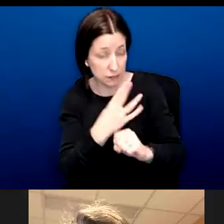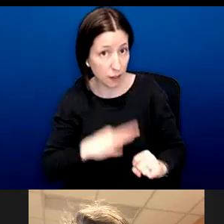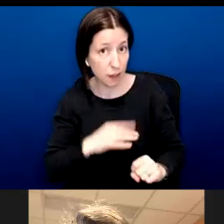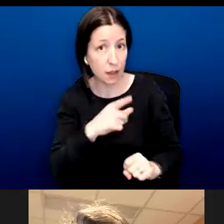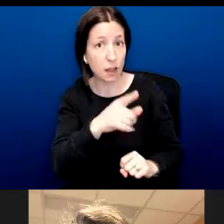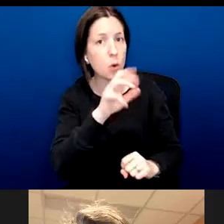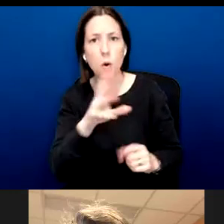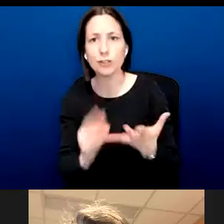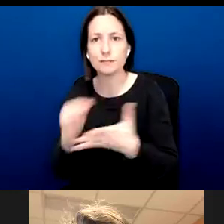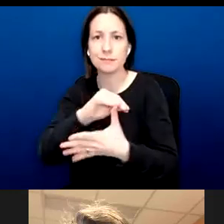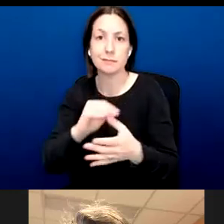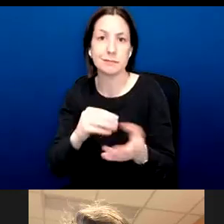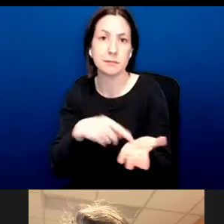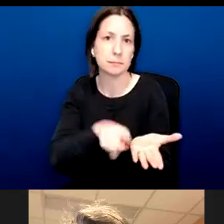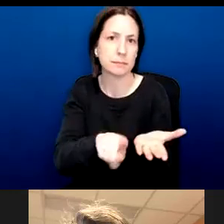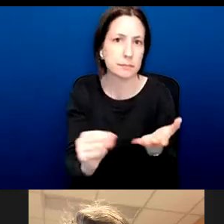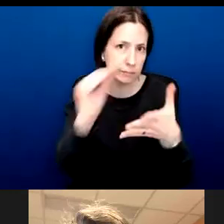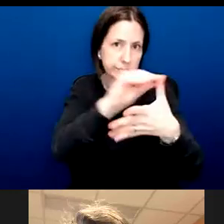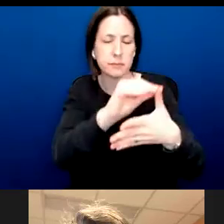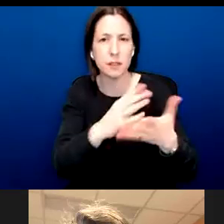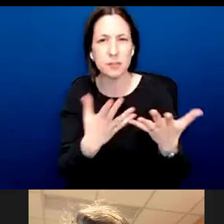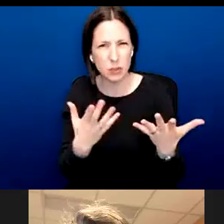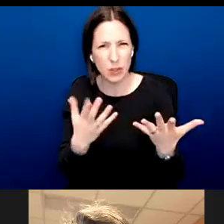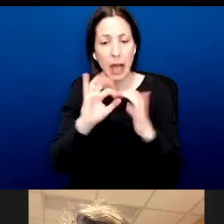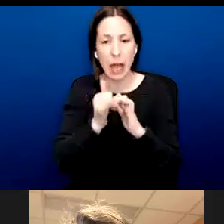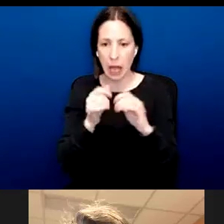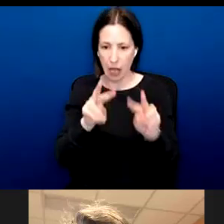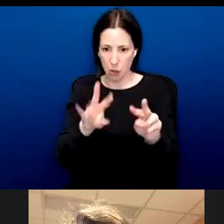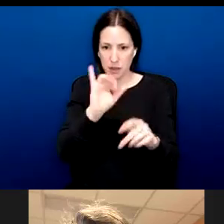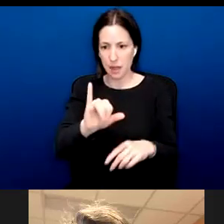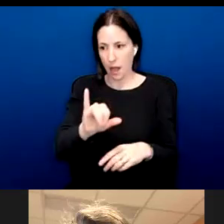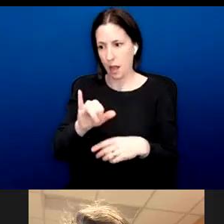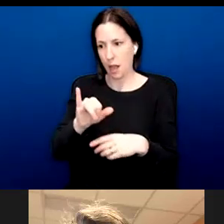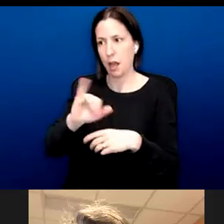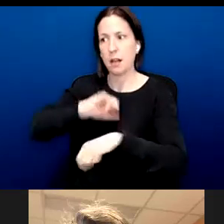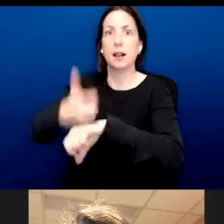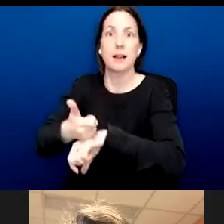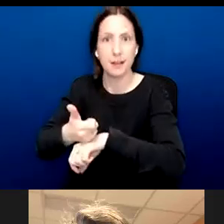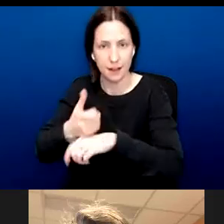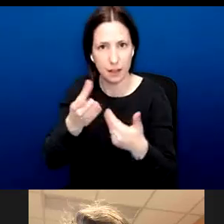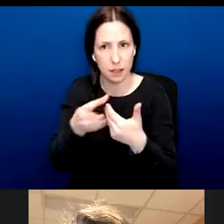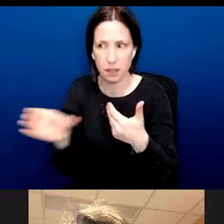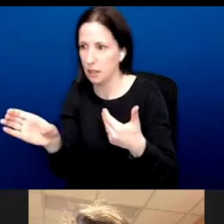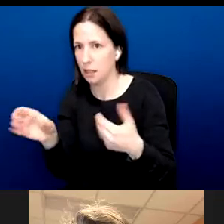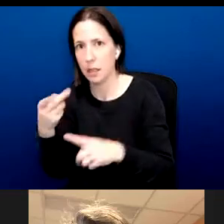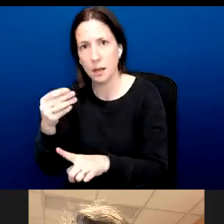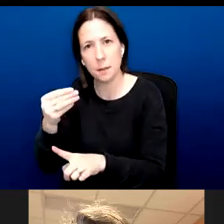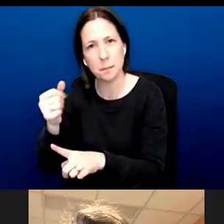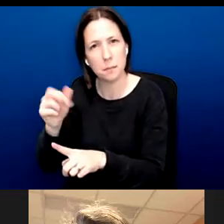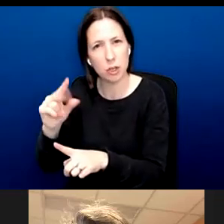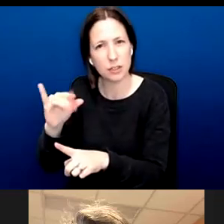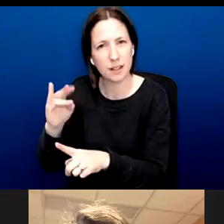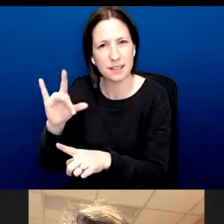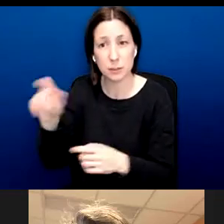not, of how that is producing marginalization, just because the people who need information are they even getting